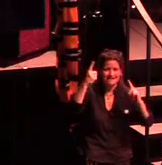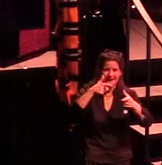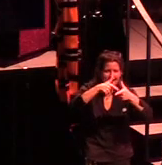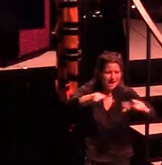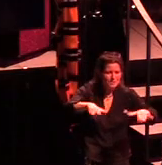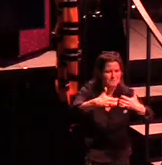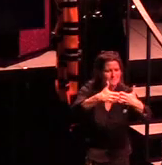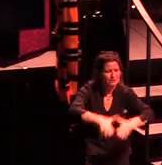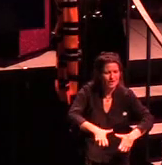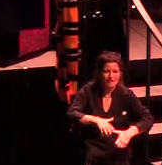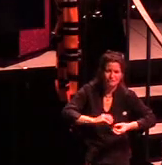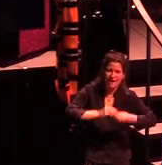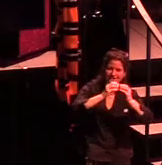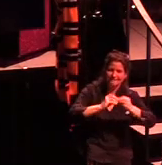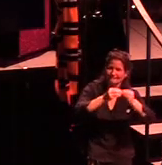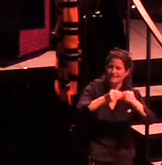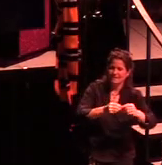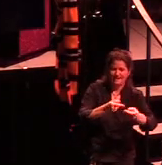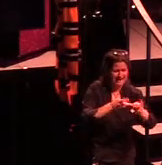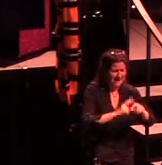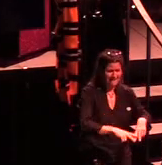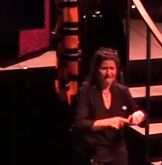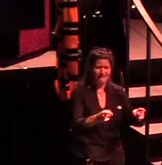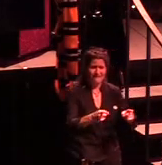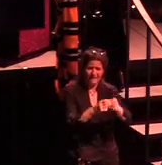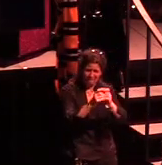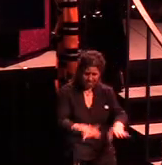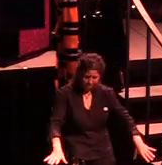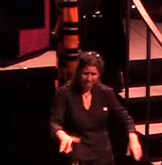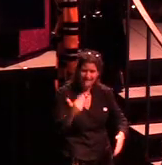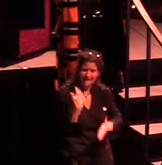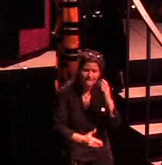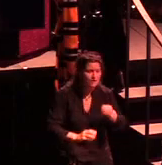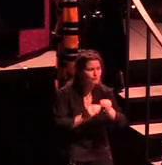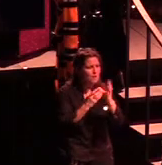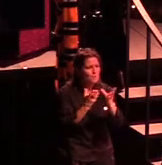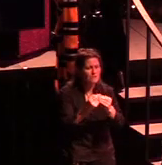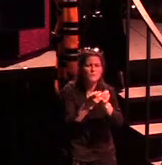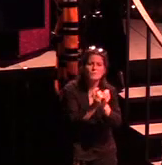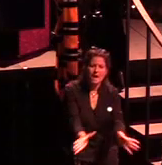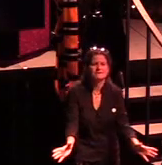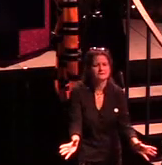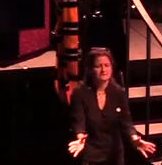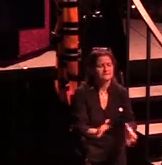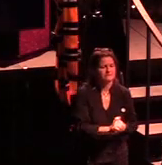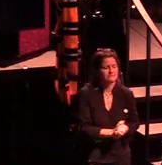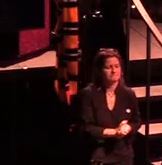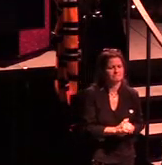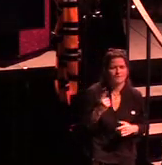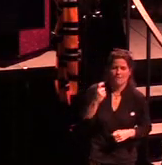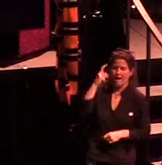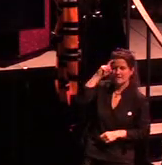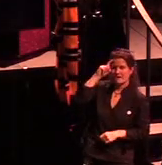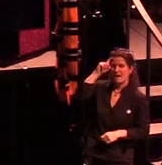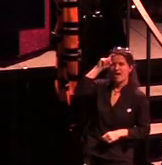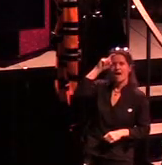doing something creative with it would be wasteful whiskey this idea took root and was how I came